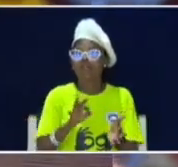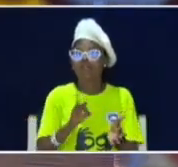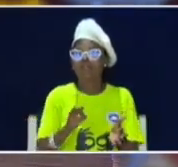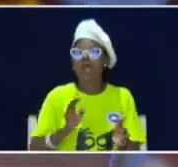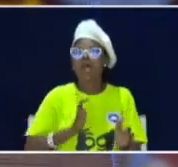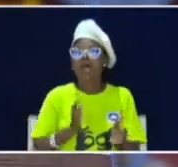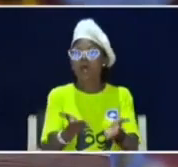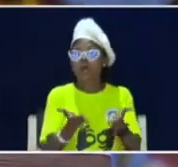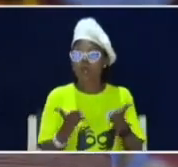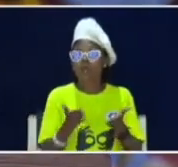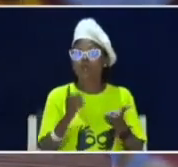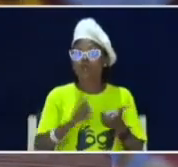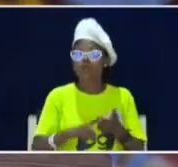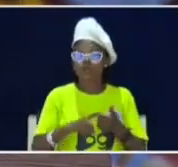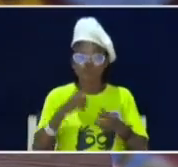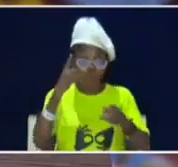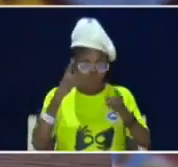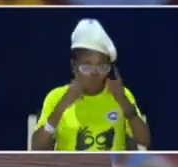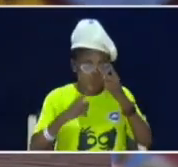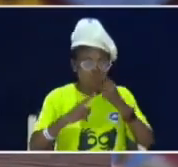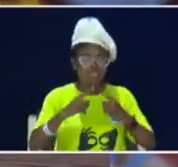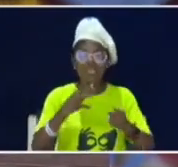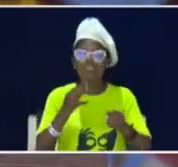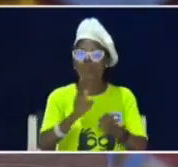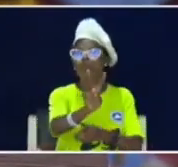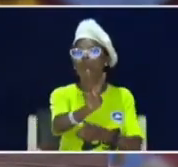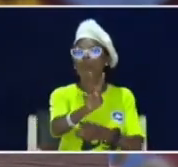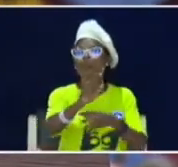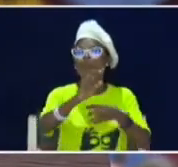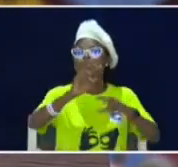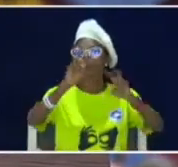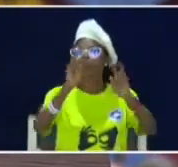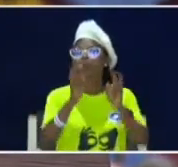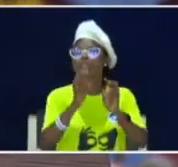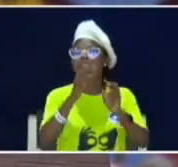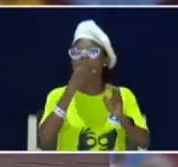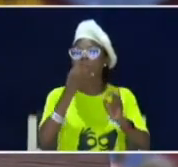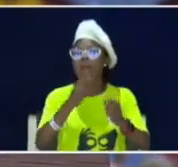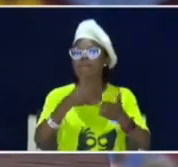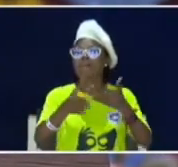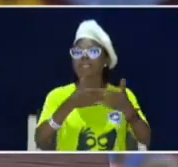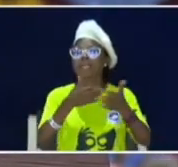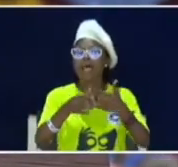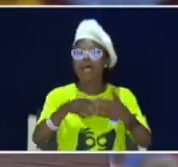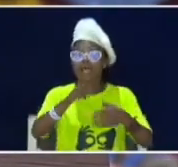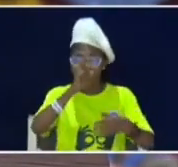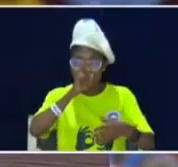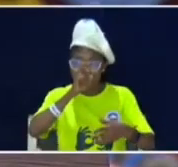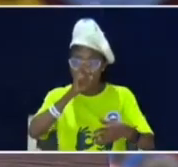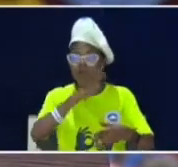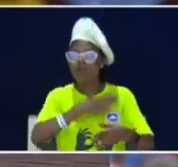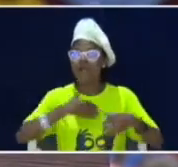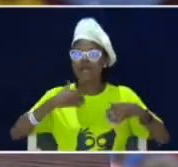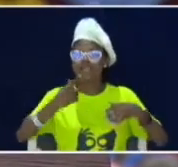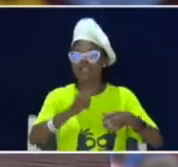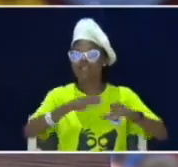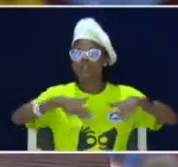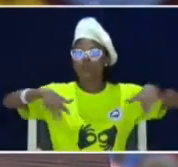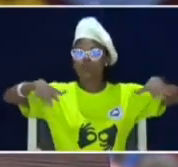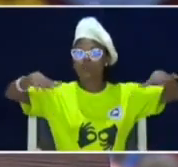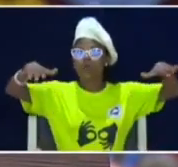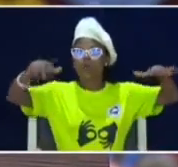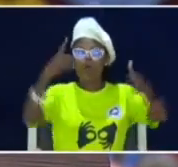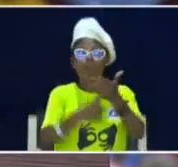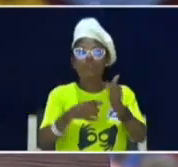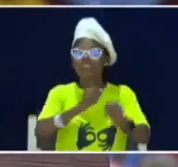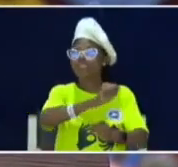I want us to consider the two subject matter, eagle and wings. What is an